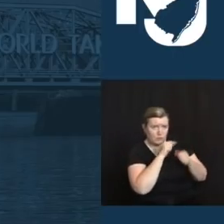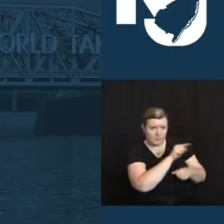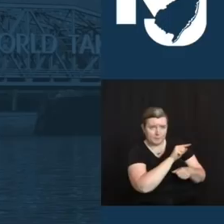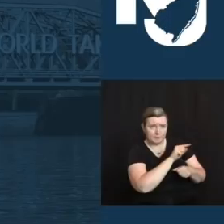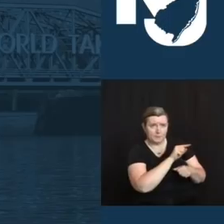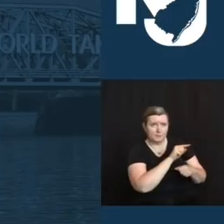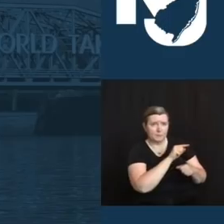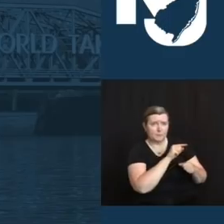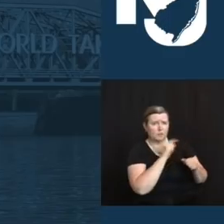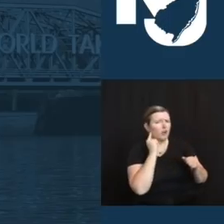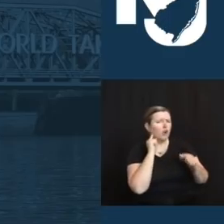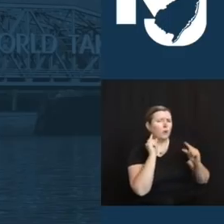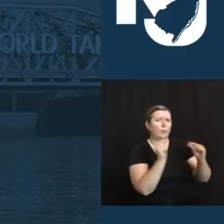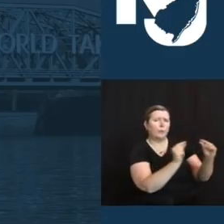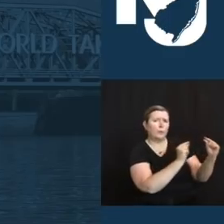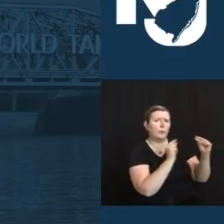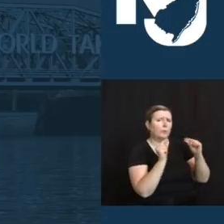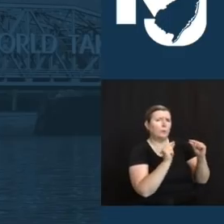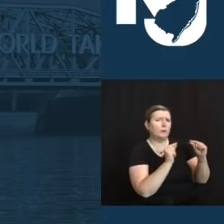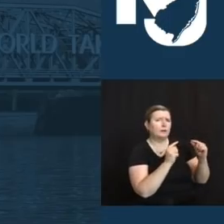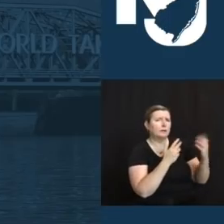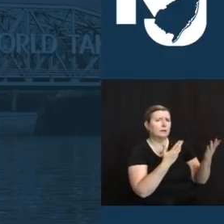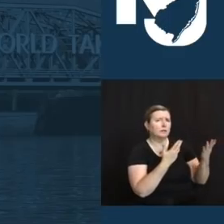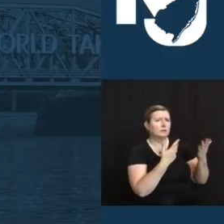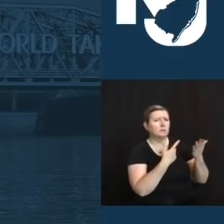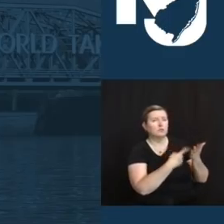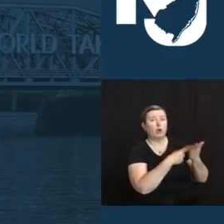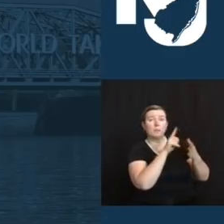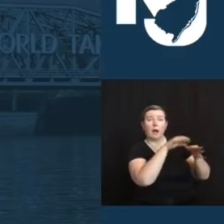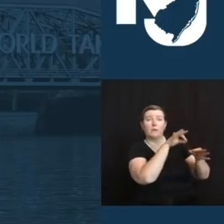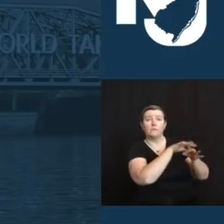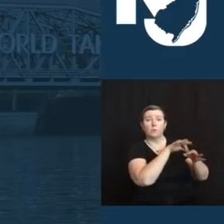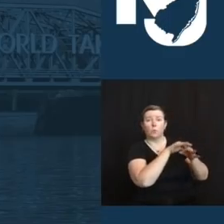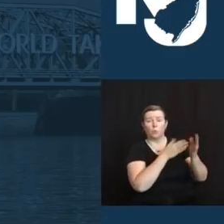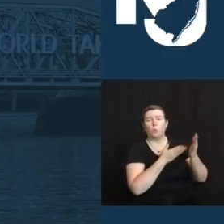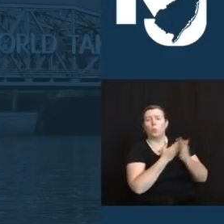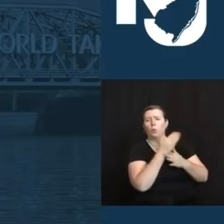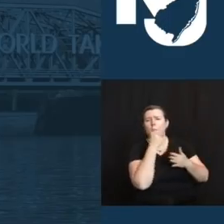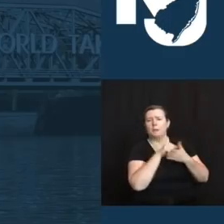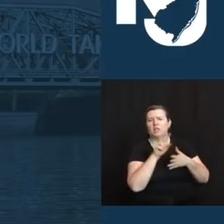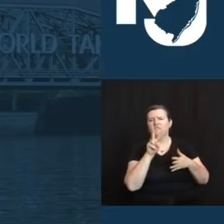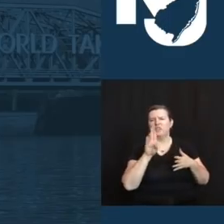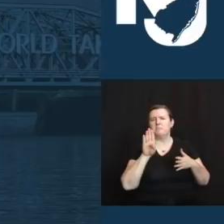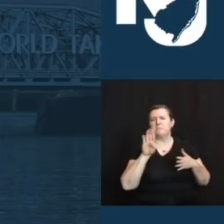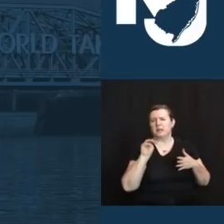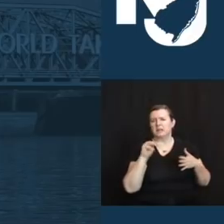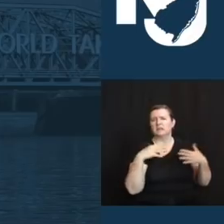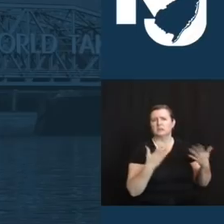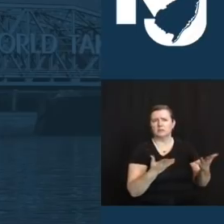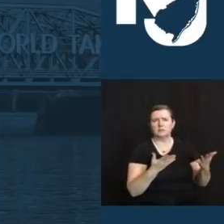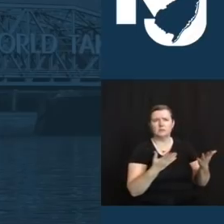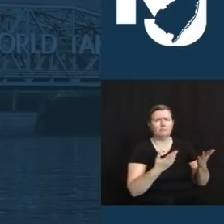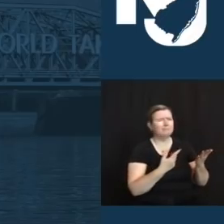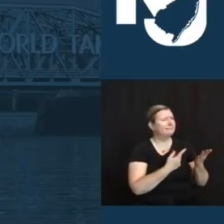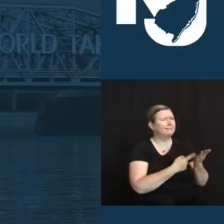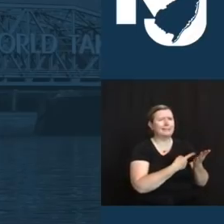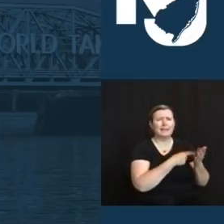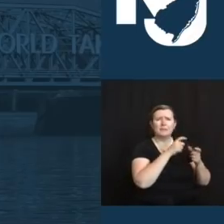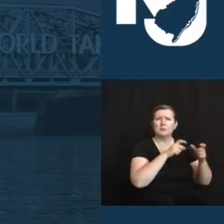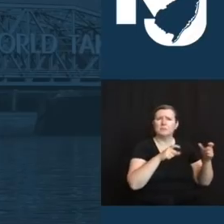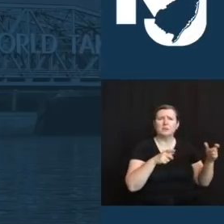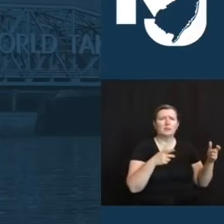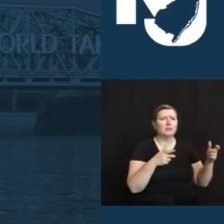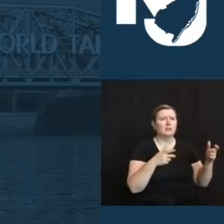information about whether it be ballots that are piled up in a lobby of an apartment building, or in some cases, I know at least in Atlantic and